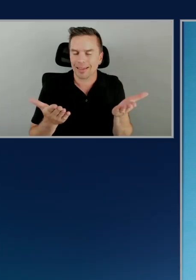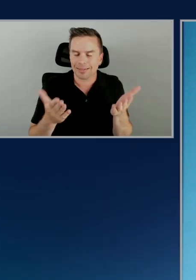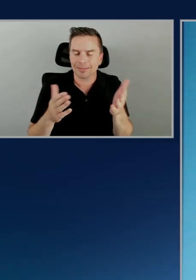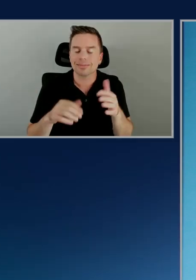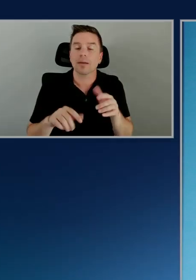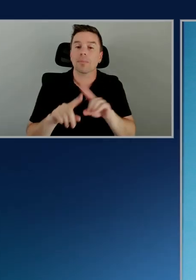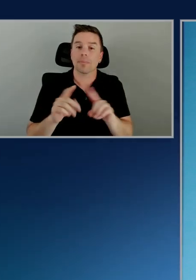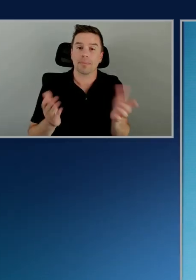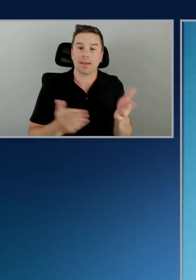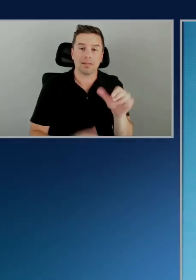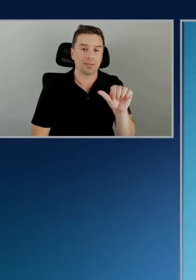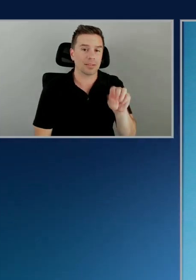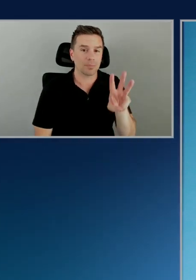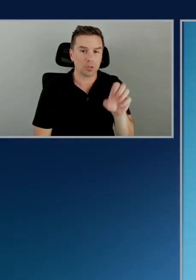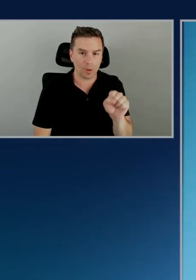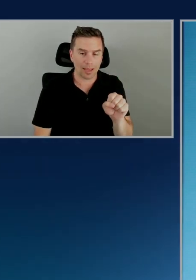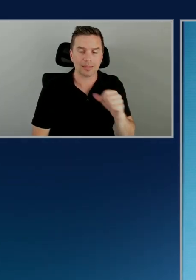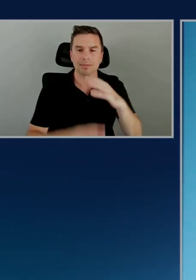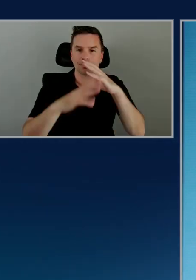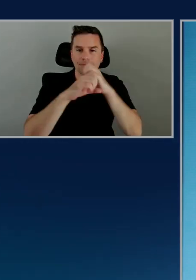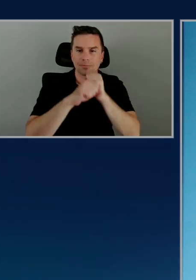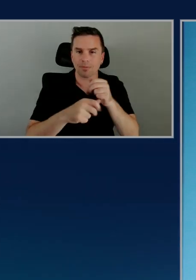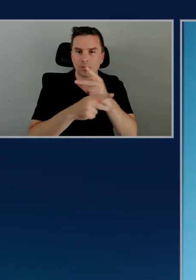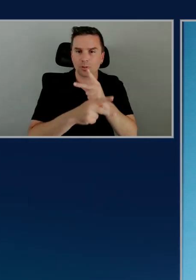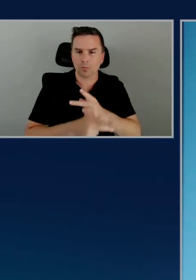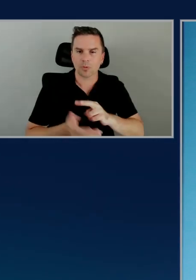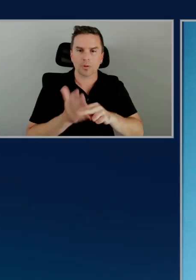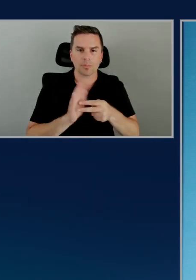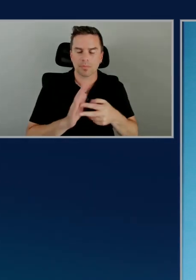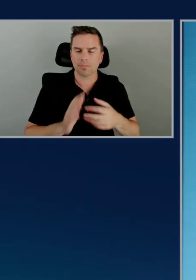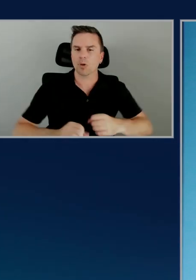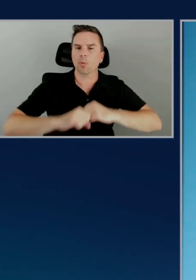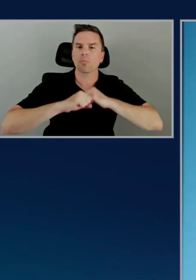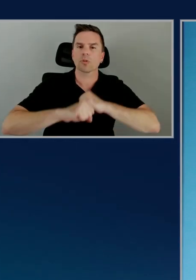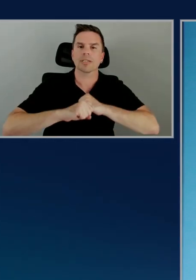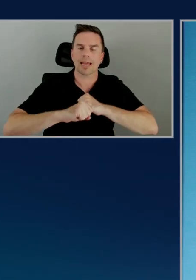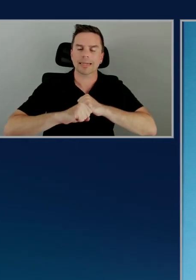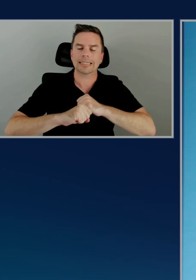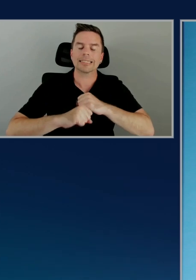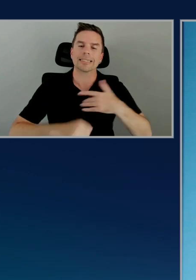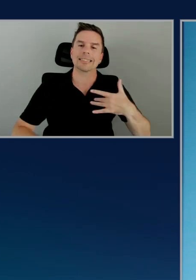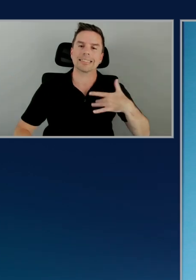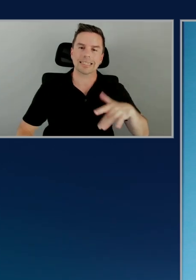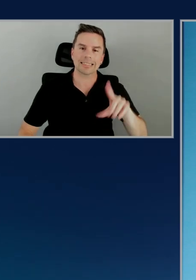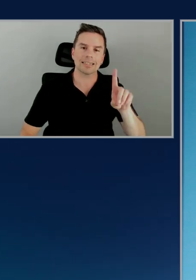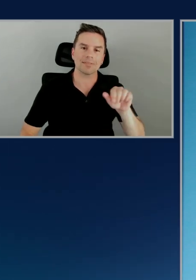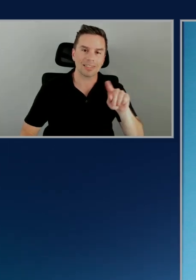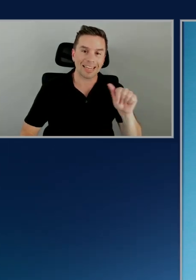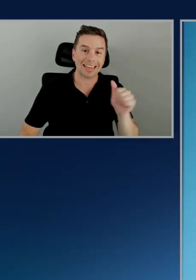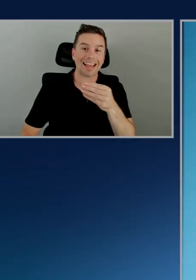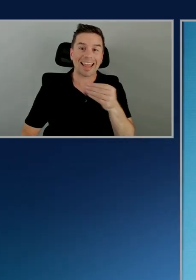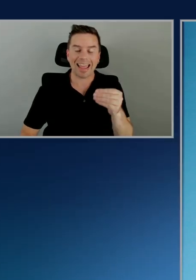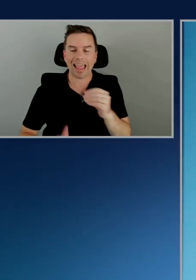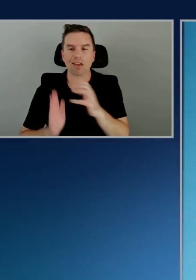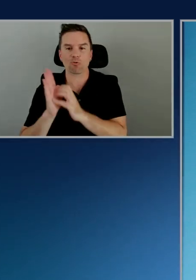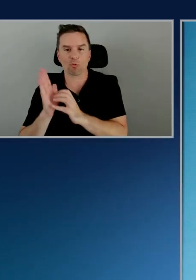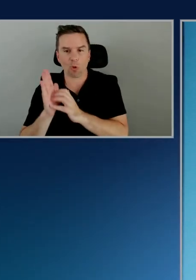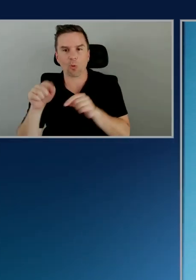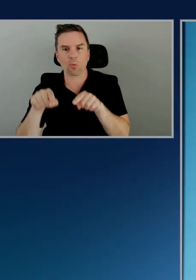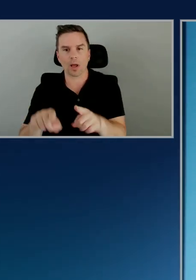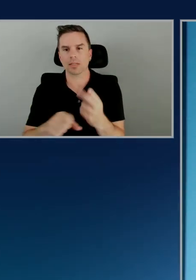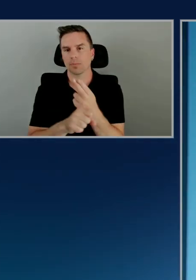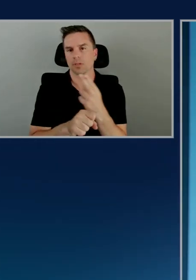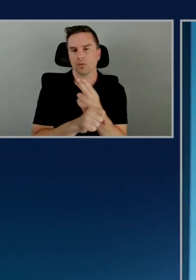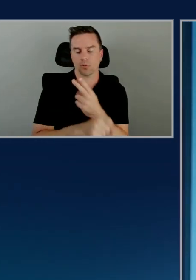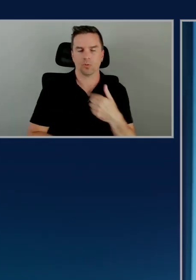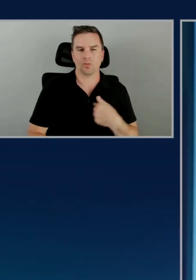AWS, for us, confidential computing means protecting the sensitive data and code while it is being used. And we do that using specialized